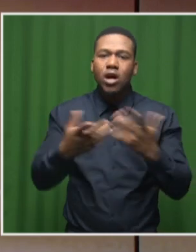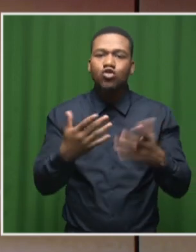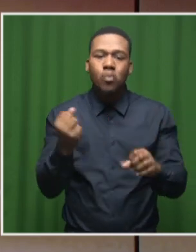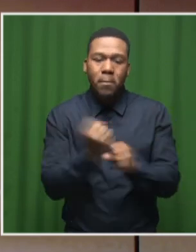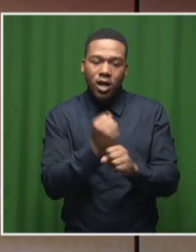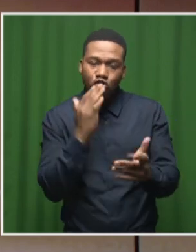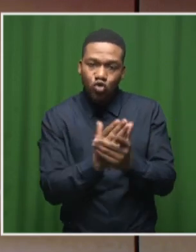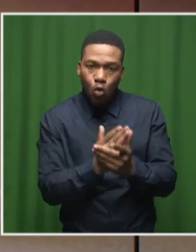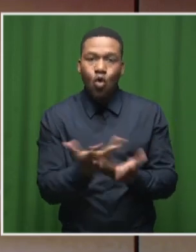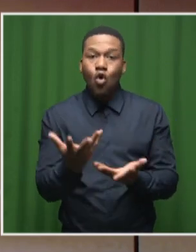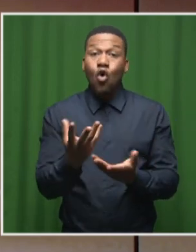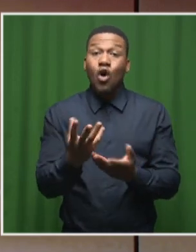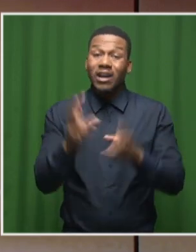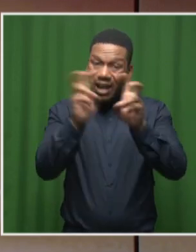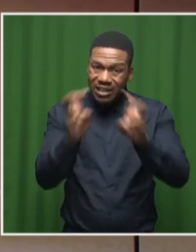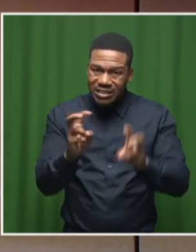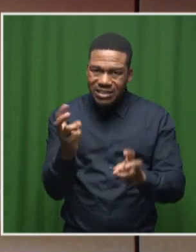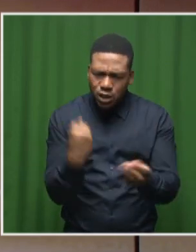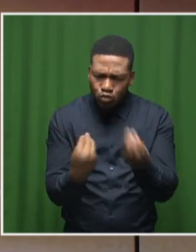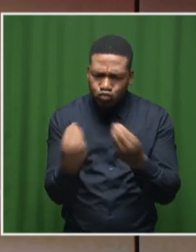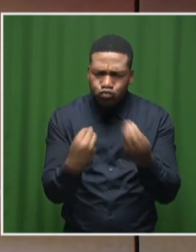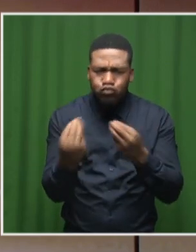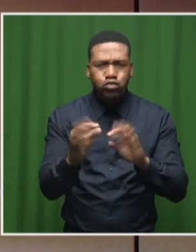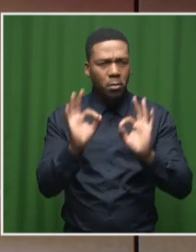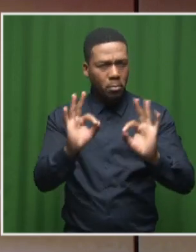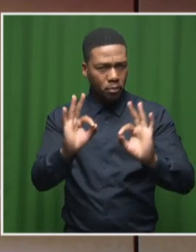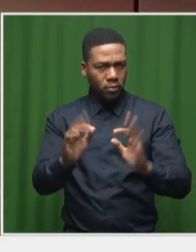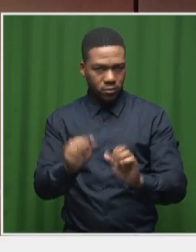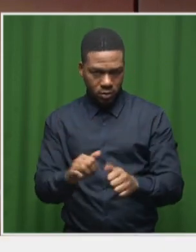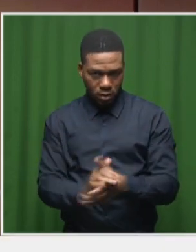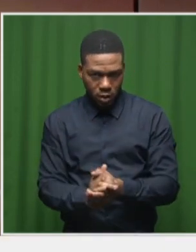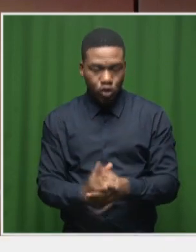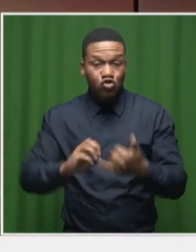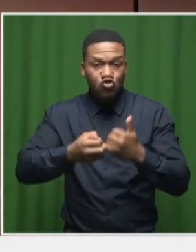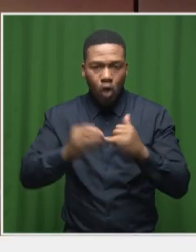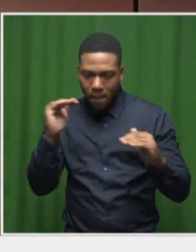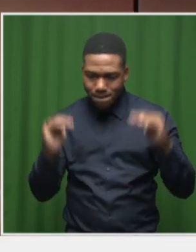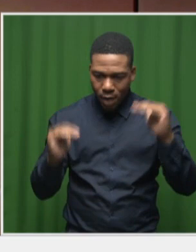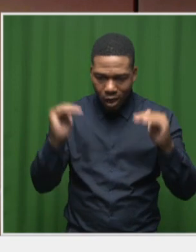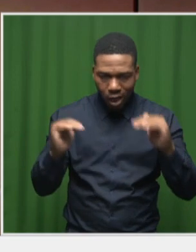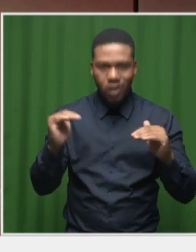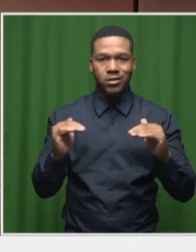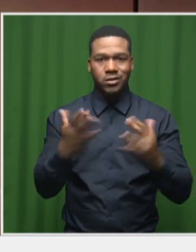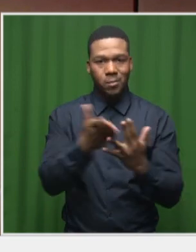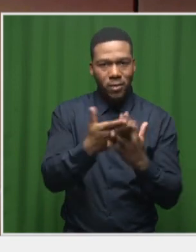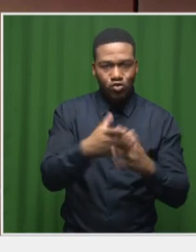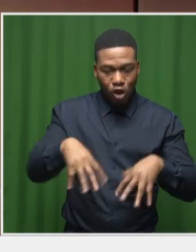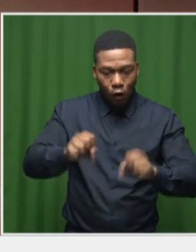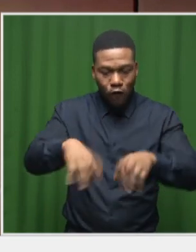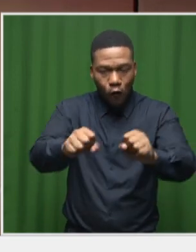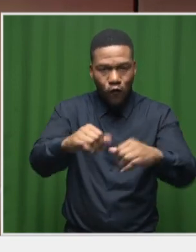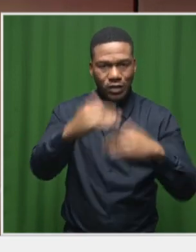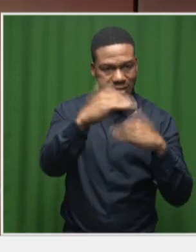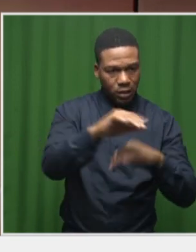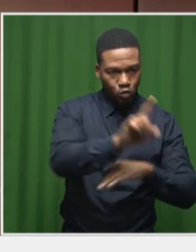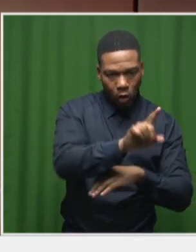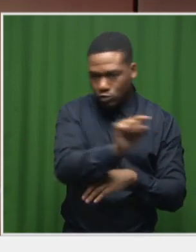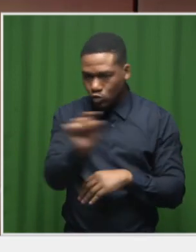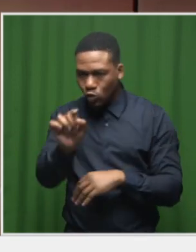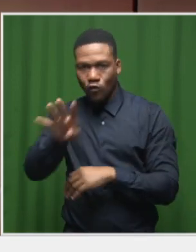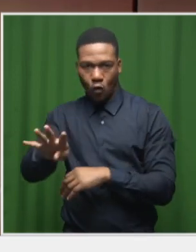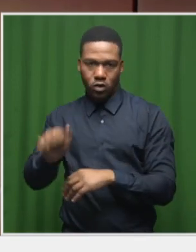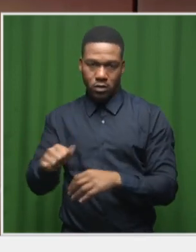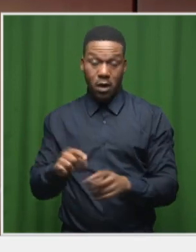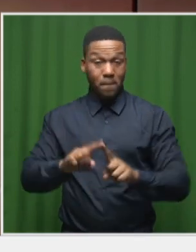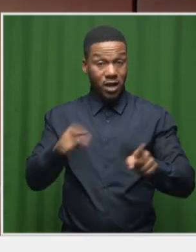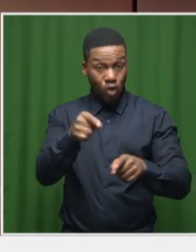better balance the supply and demand of electricity on the grid during stage 1 to 4 of load shedding. But to elaborate more on this, we are